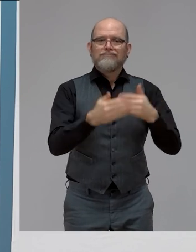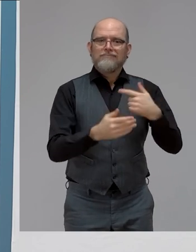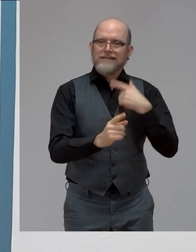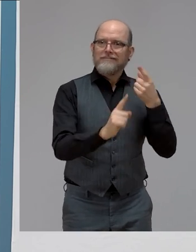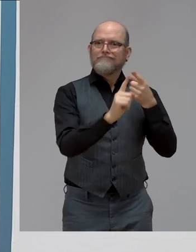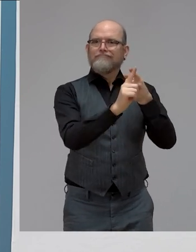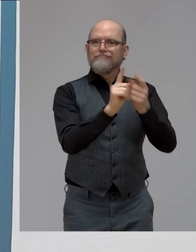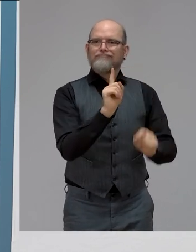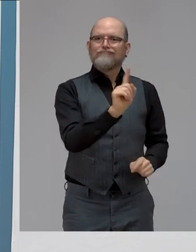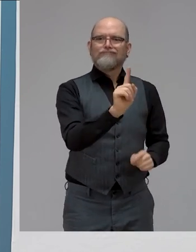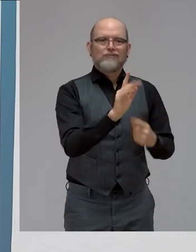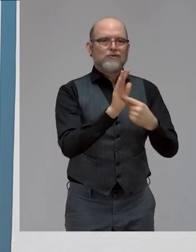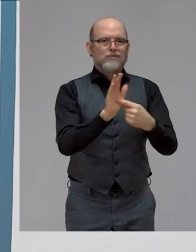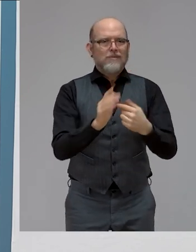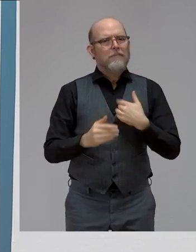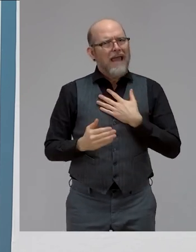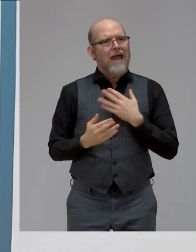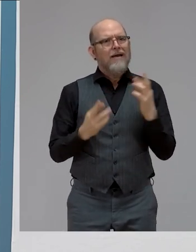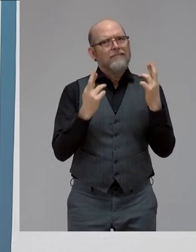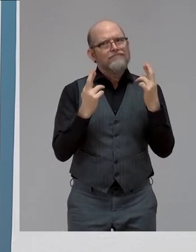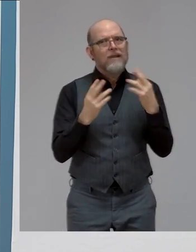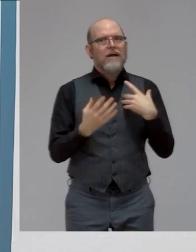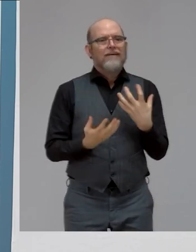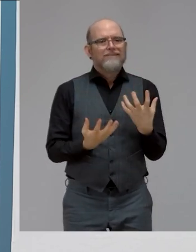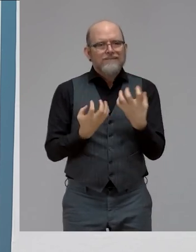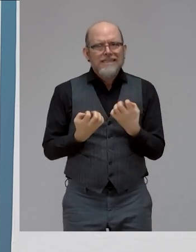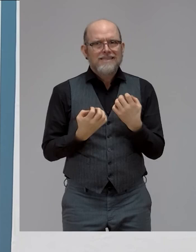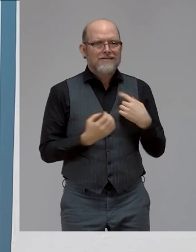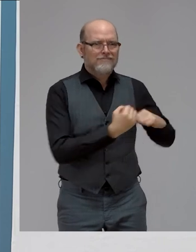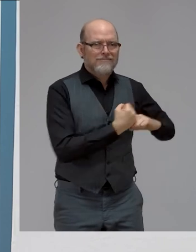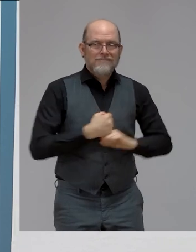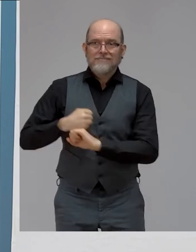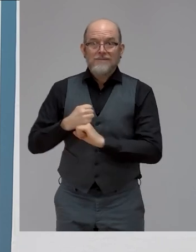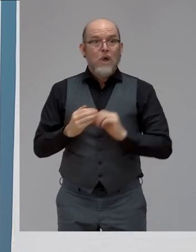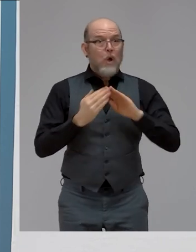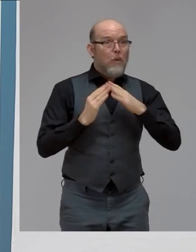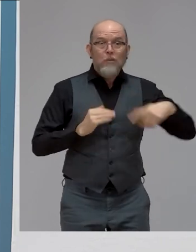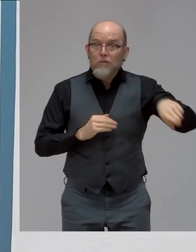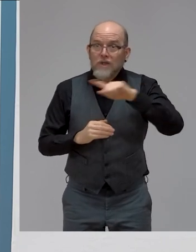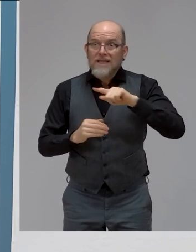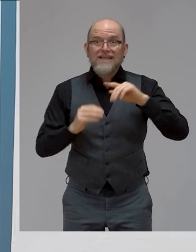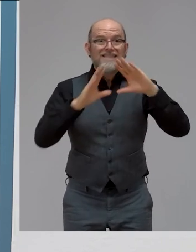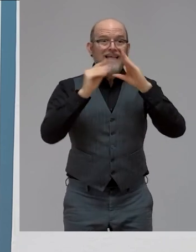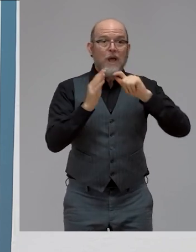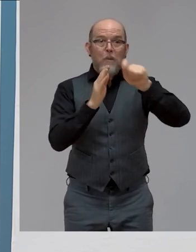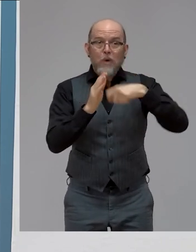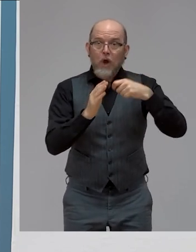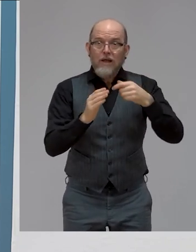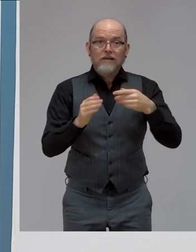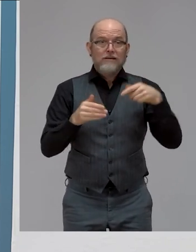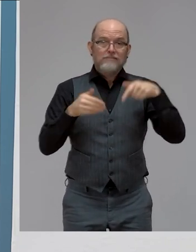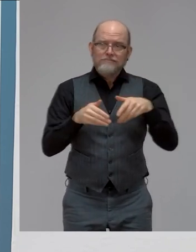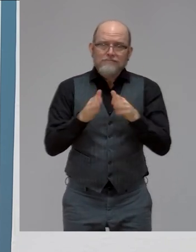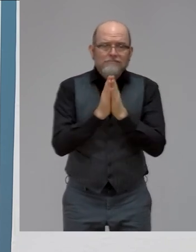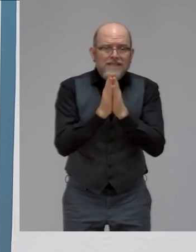That would be my biggest wish to this community here at the Zero Project Conference. Ladies and